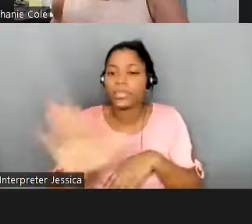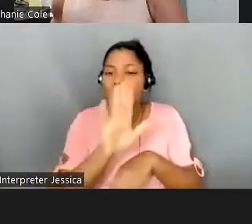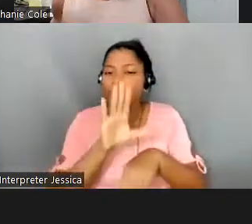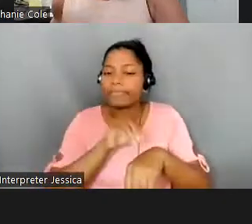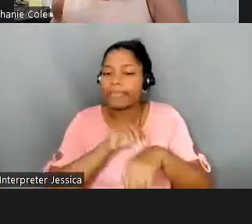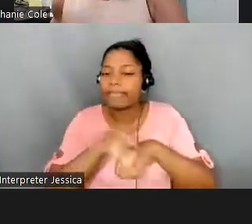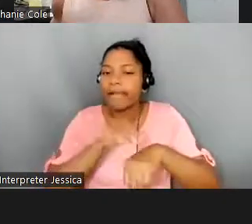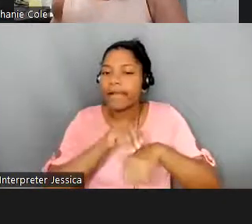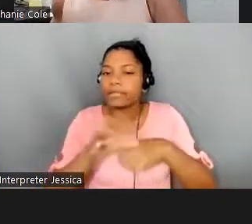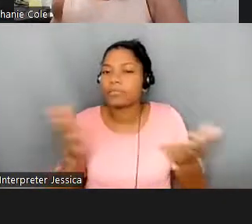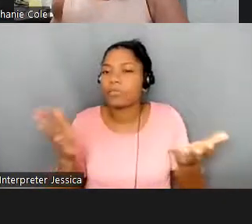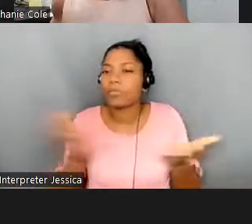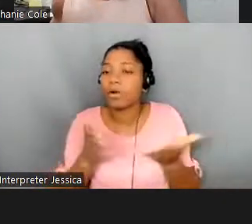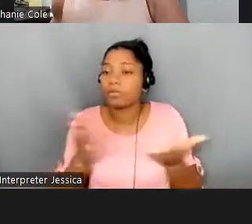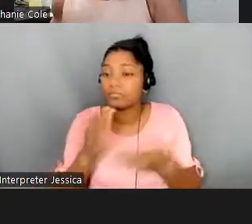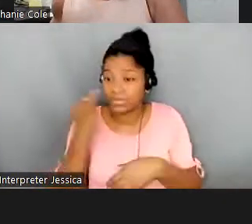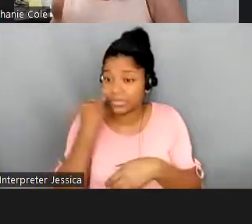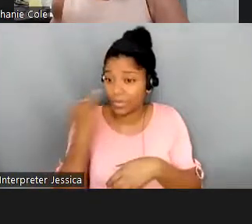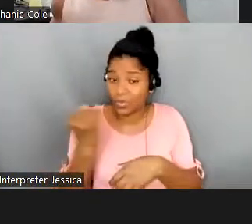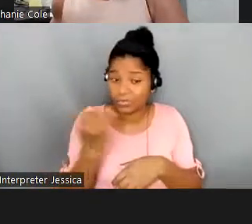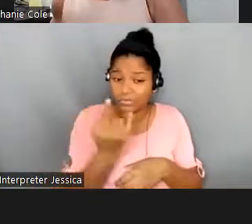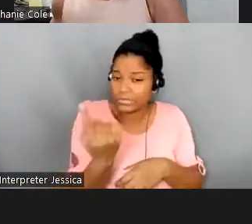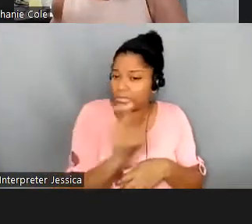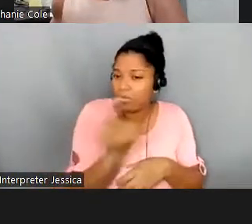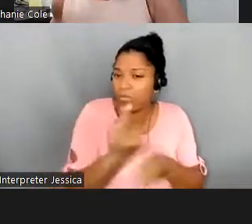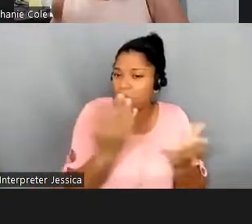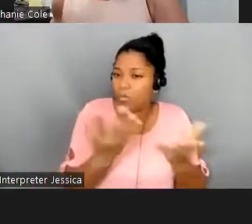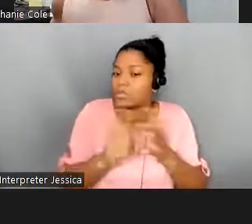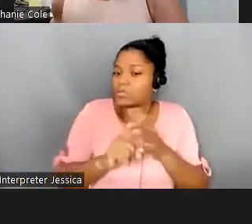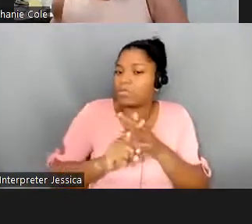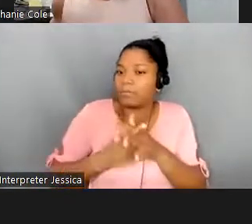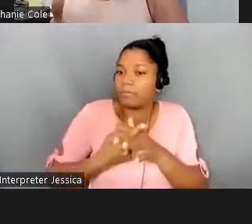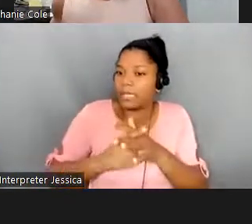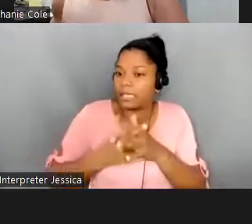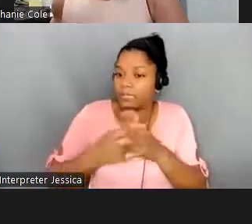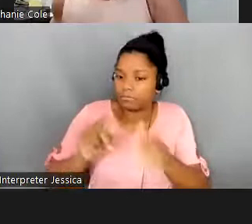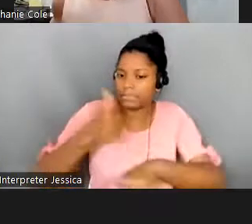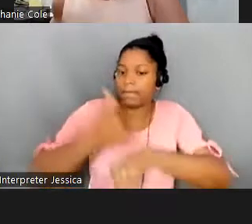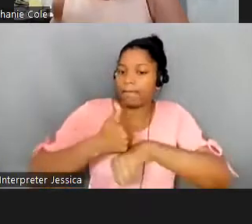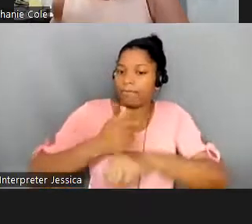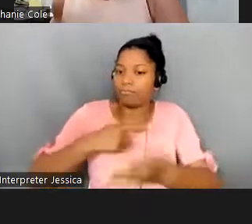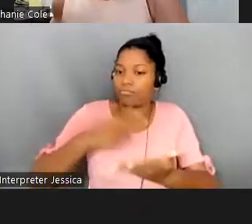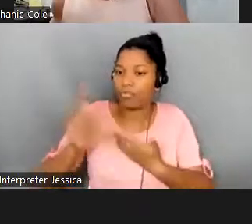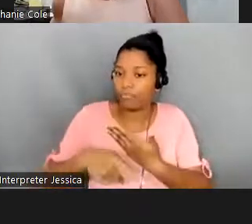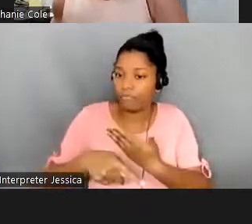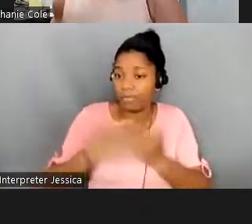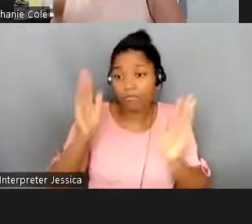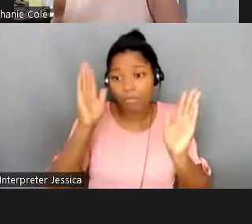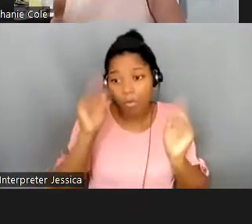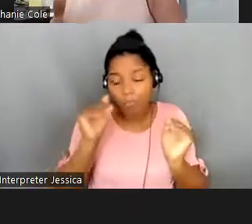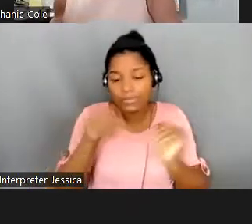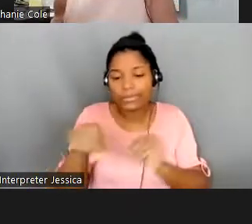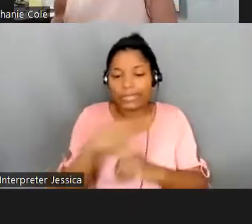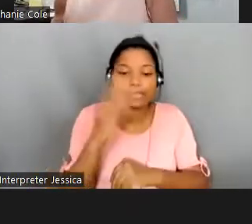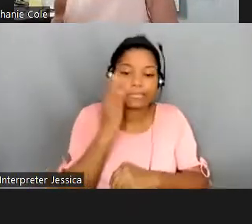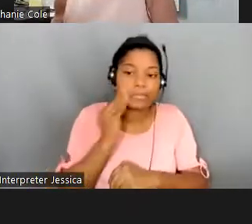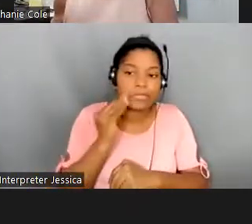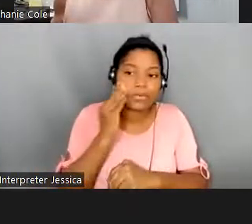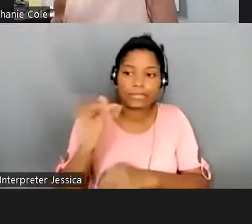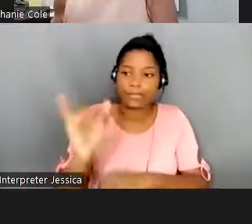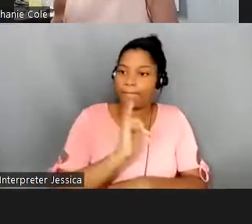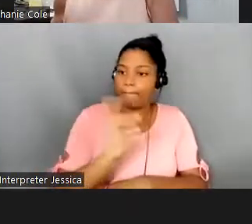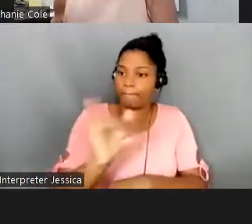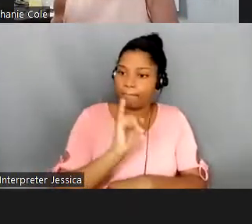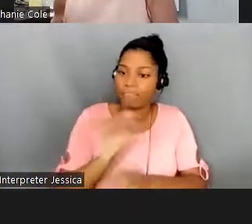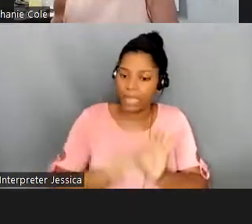someone who wants to dabble a toe, who wants to just get started and hopefully experience some success and realize they want to put their whole foot